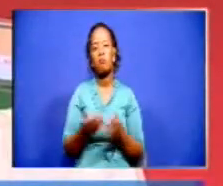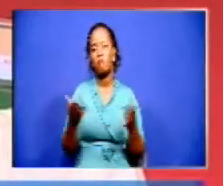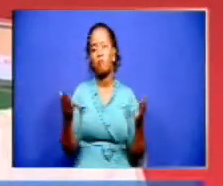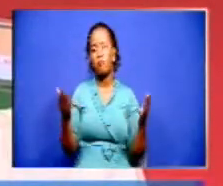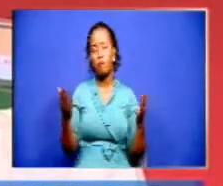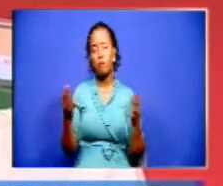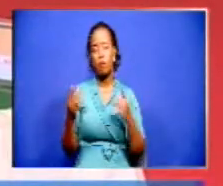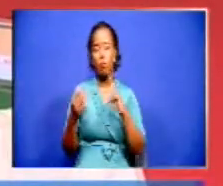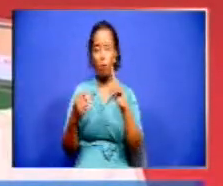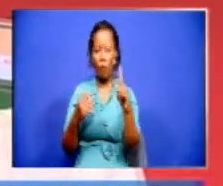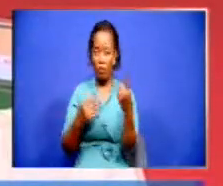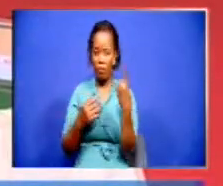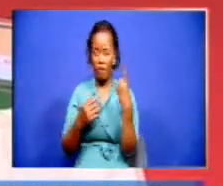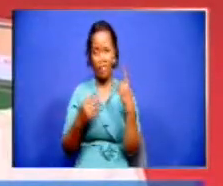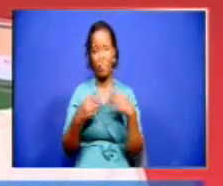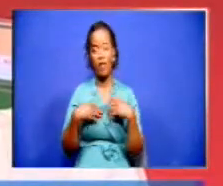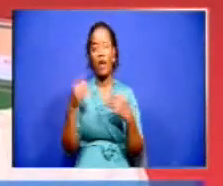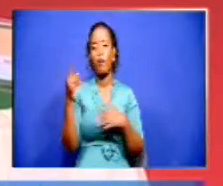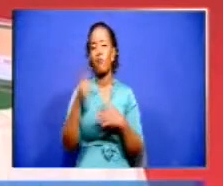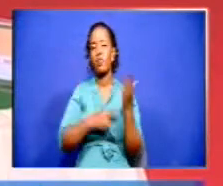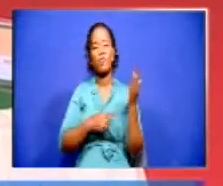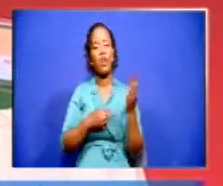One is incapacity.